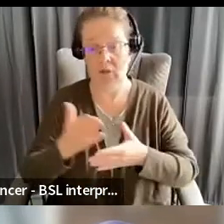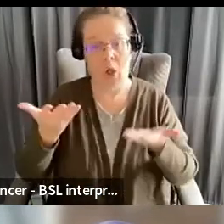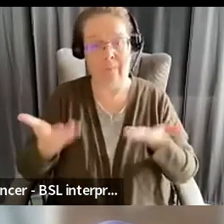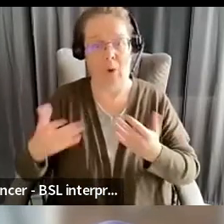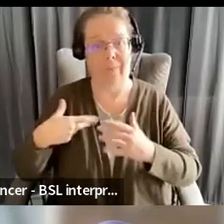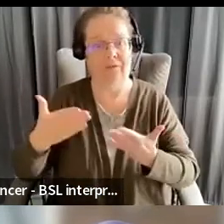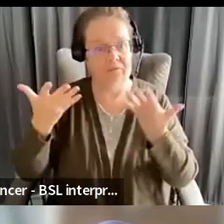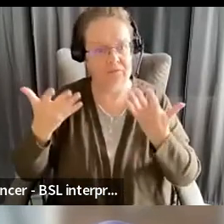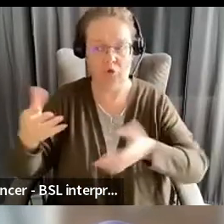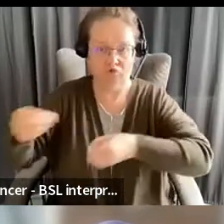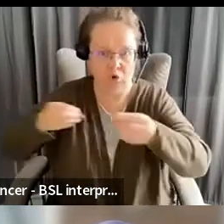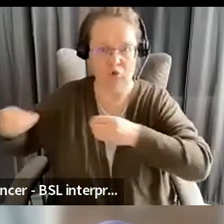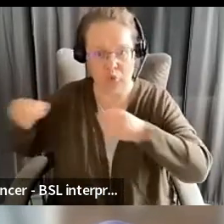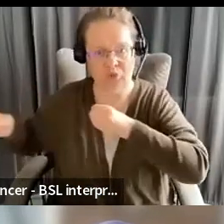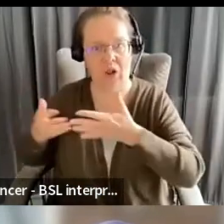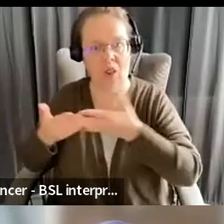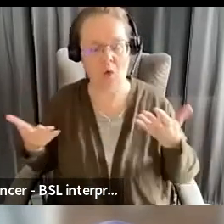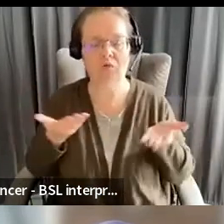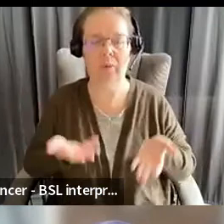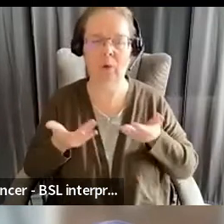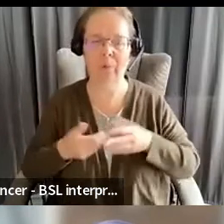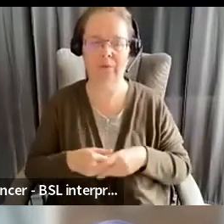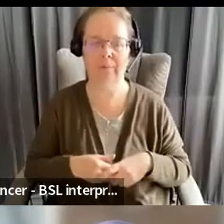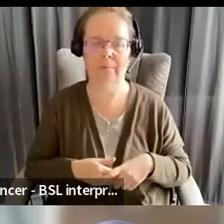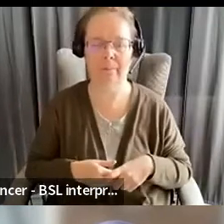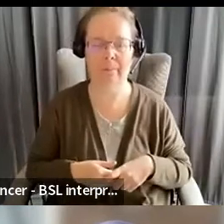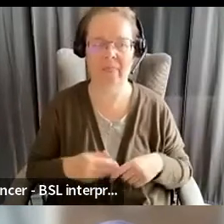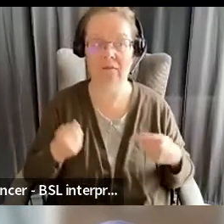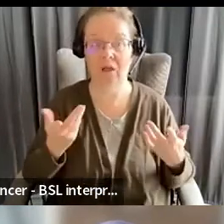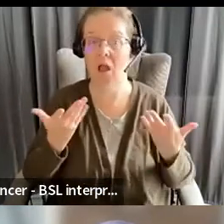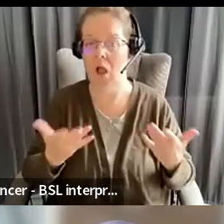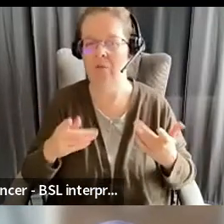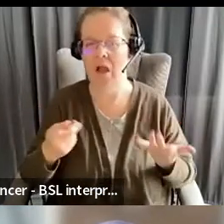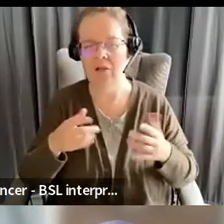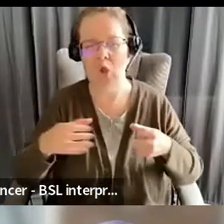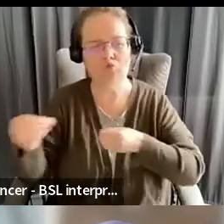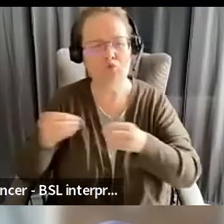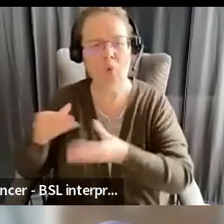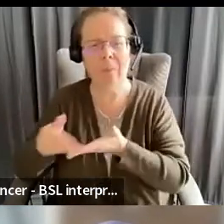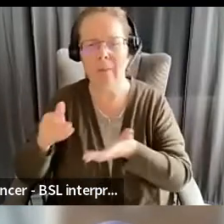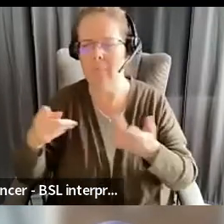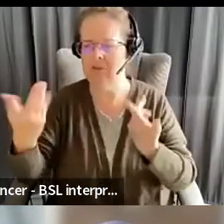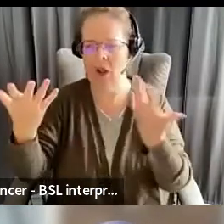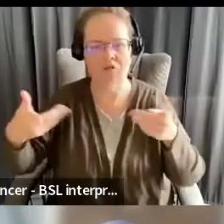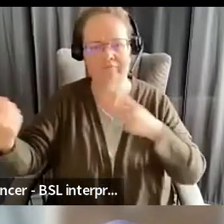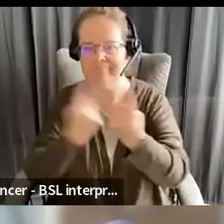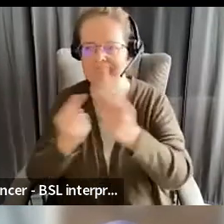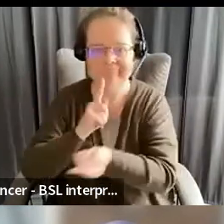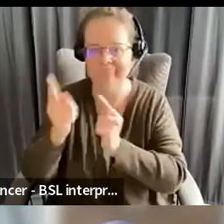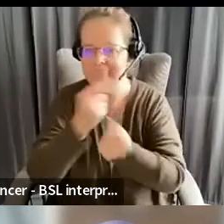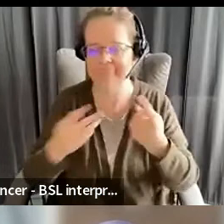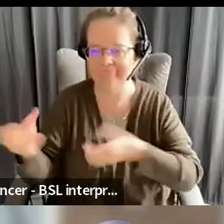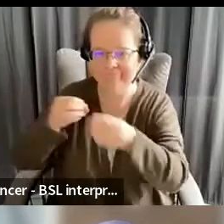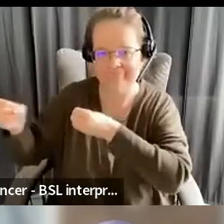moment, and it's a very buoyant recruitment market, I would say. So yeah,